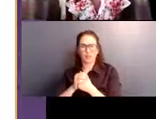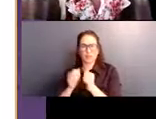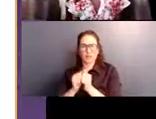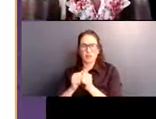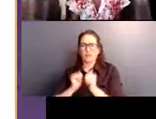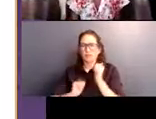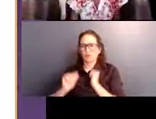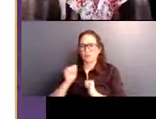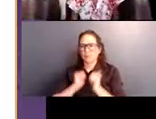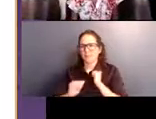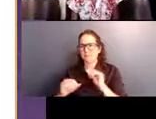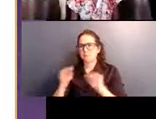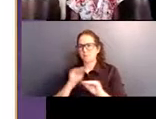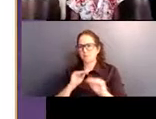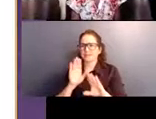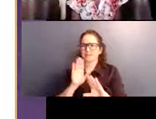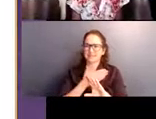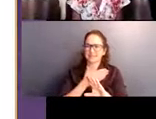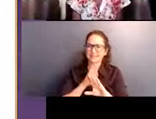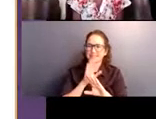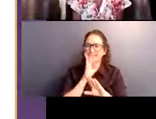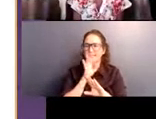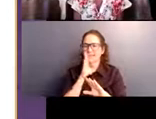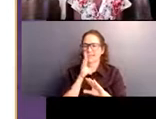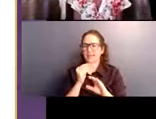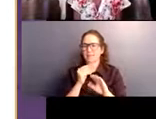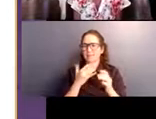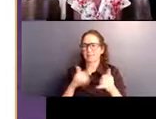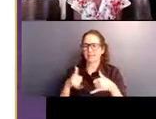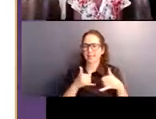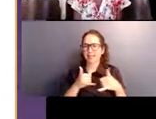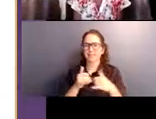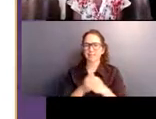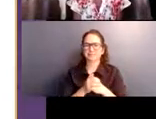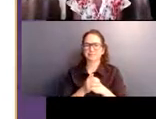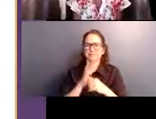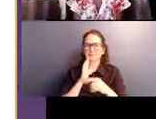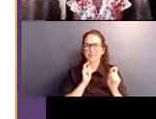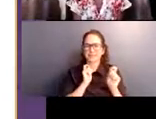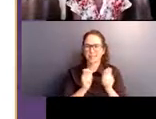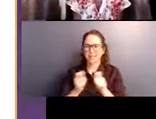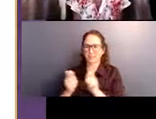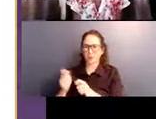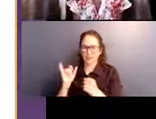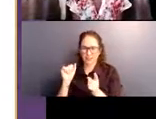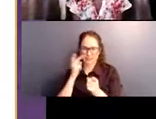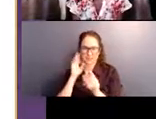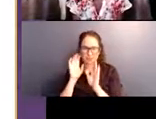and movement and singing and playing those xylophone type instruments that you see there in the